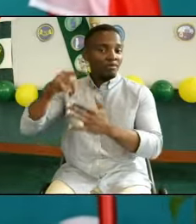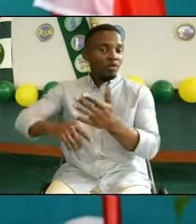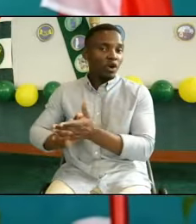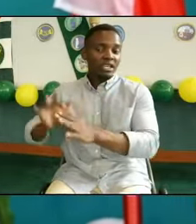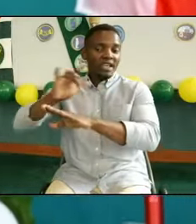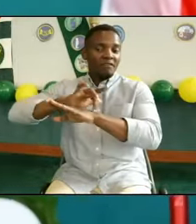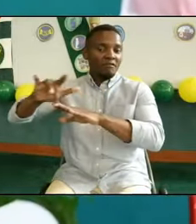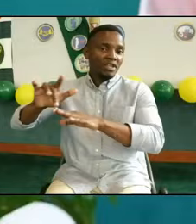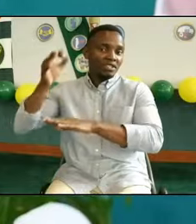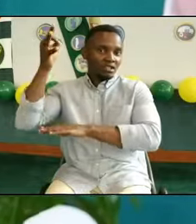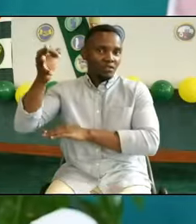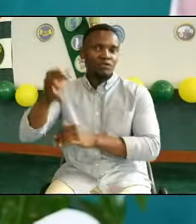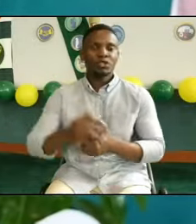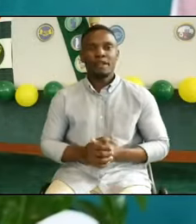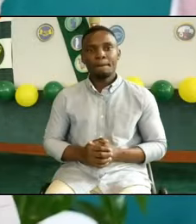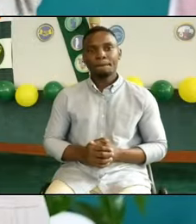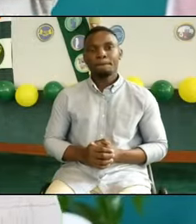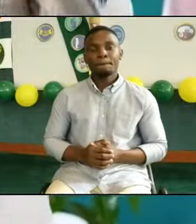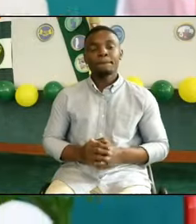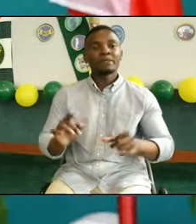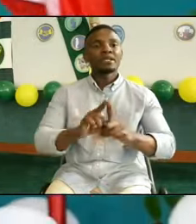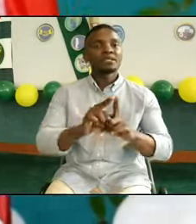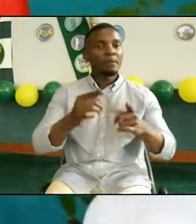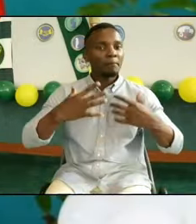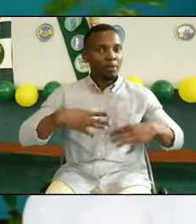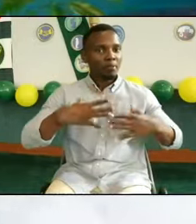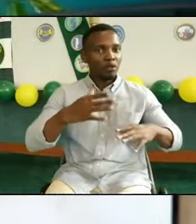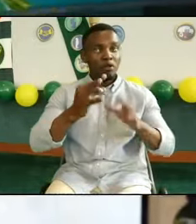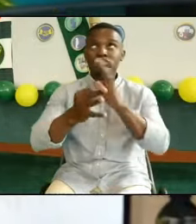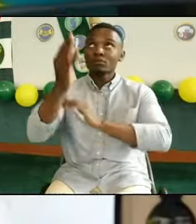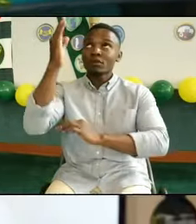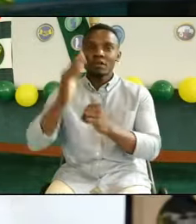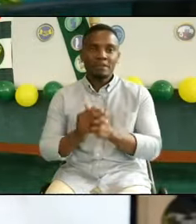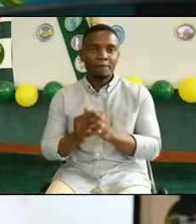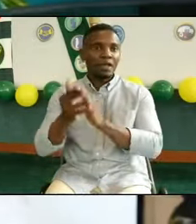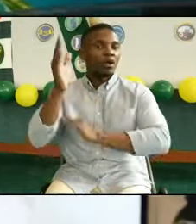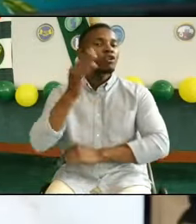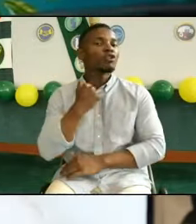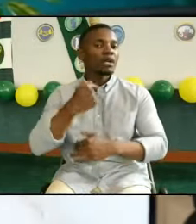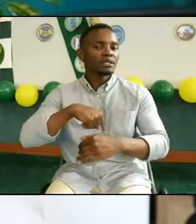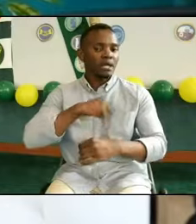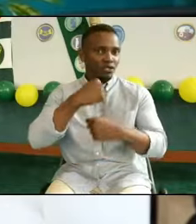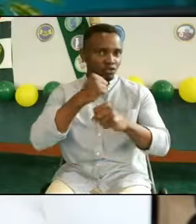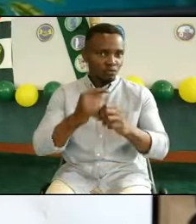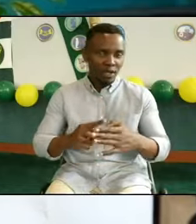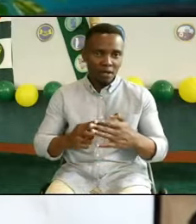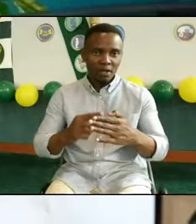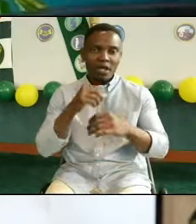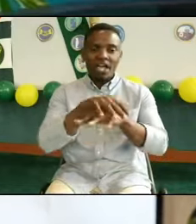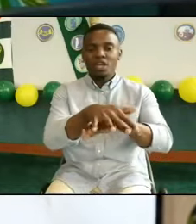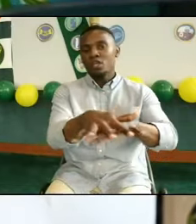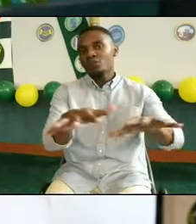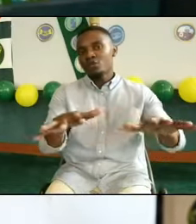effects. And as men of God and women of God, God wants us what? To make influence. He wants us to be